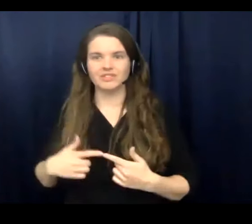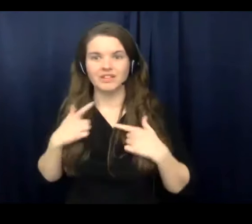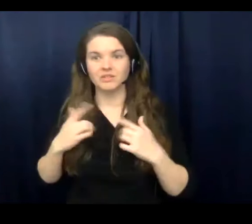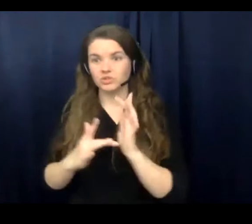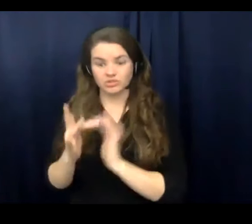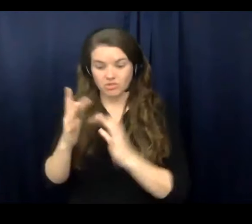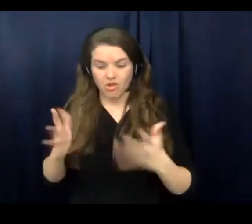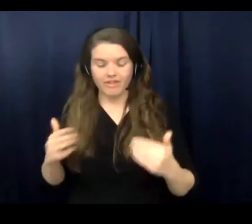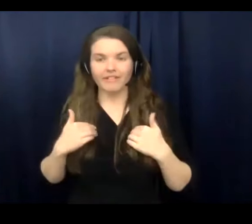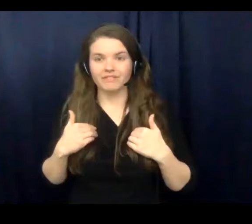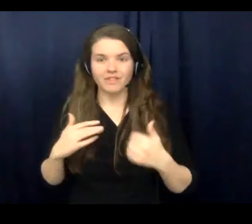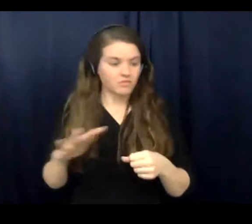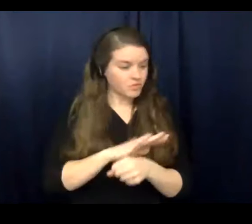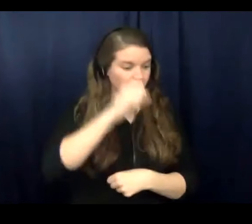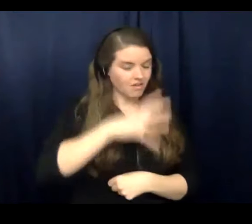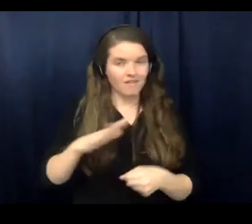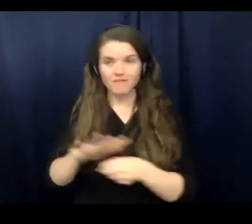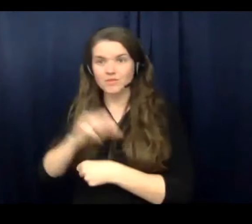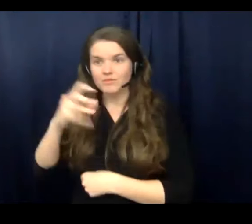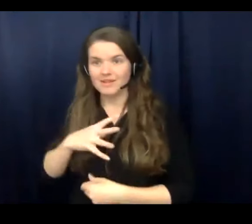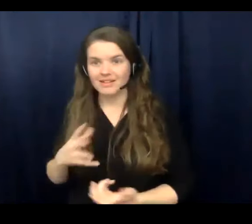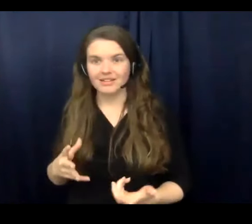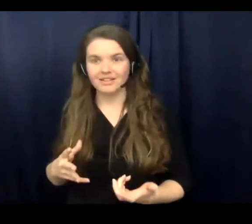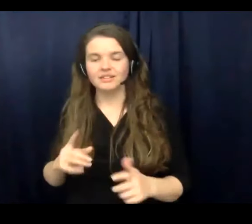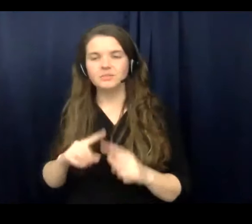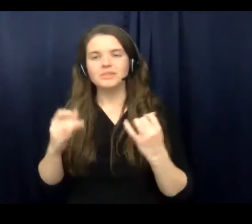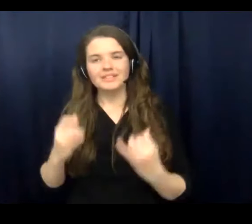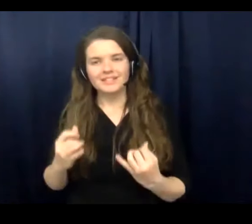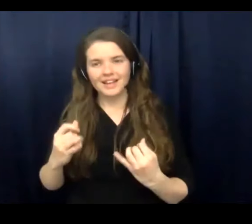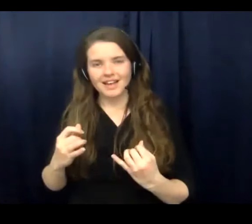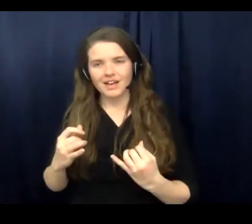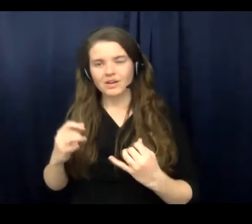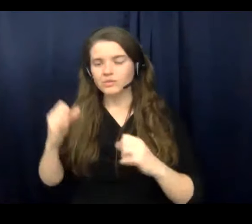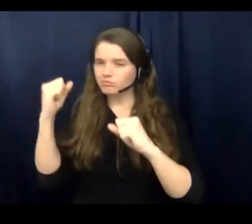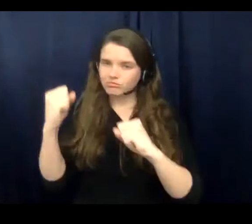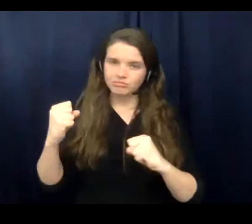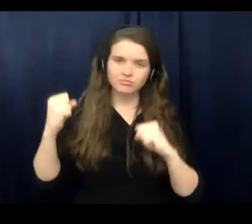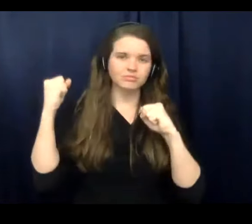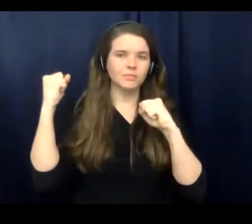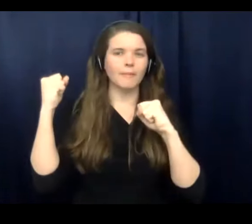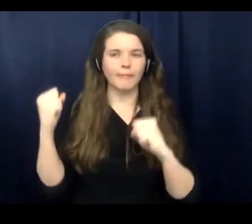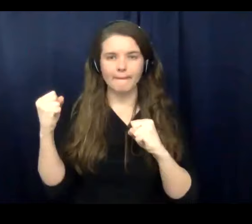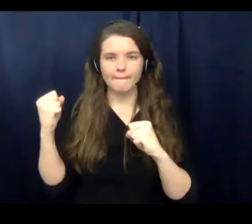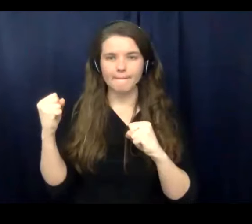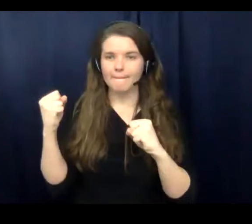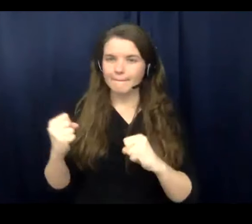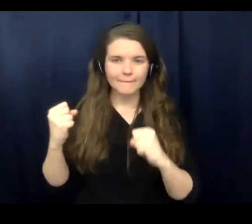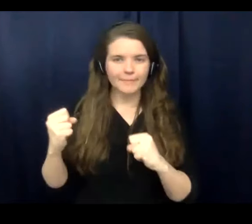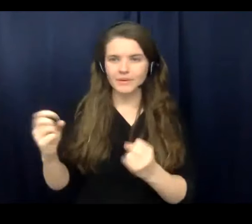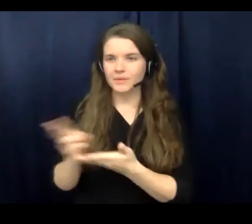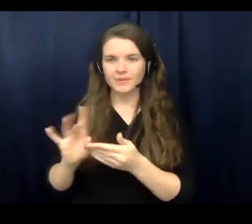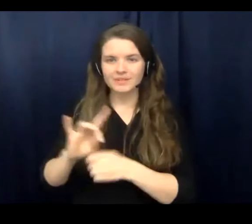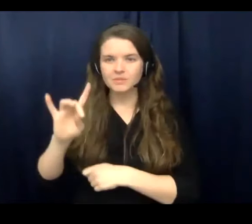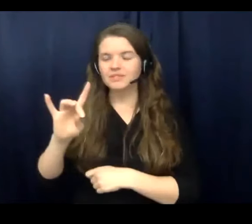He's fully God, fully man. But now I'm going to be in a place where it is so powerful that by the power of the Holy Spirit, he said, the